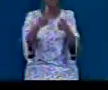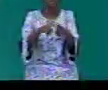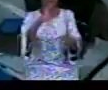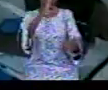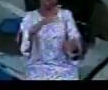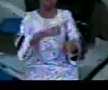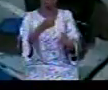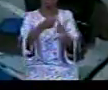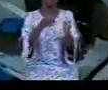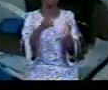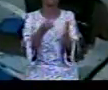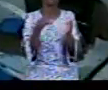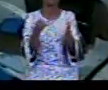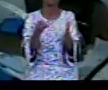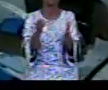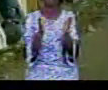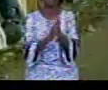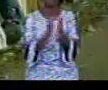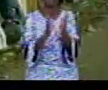this.